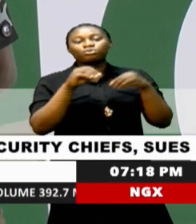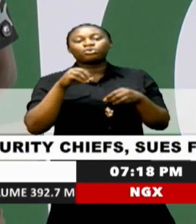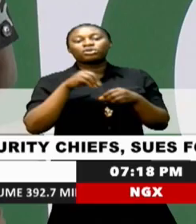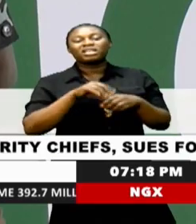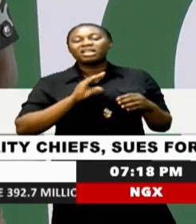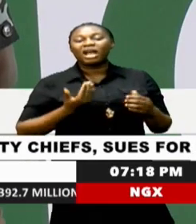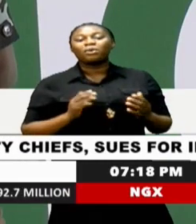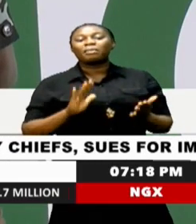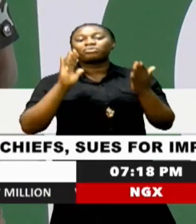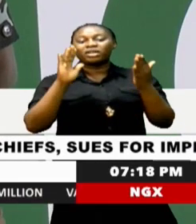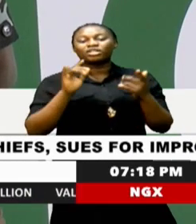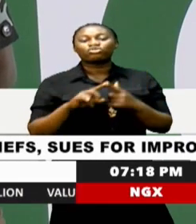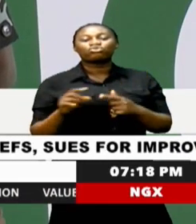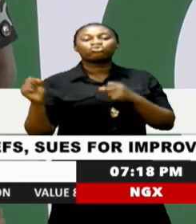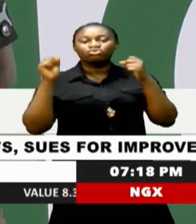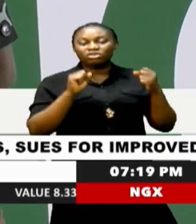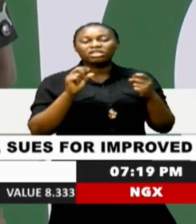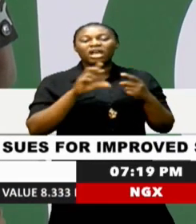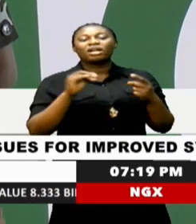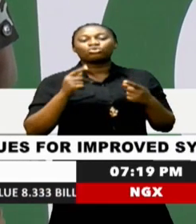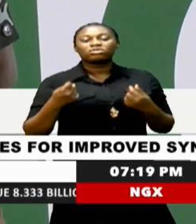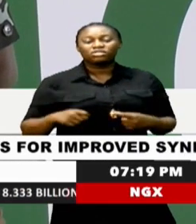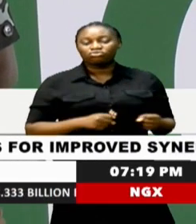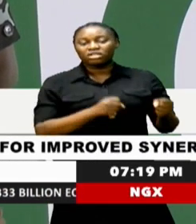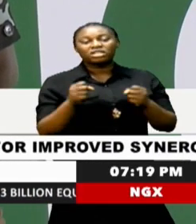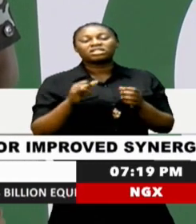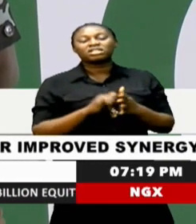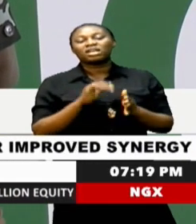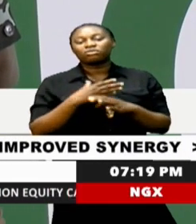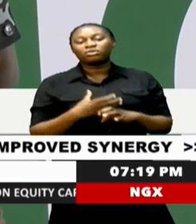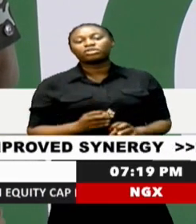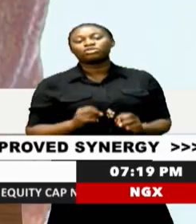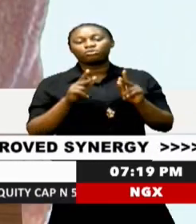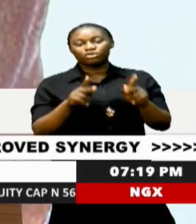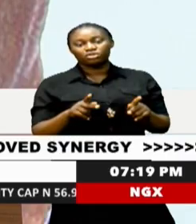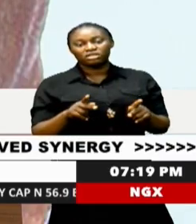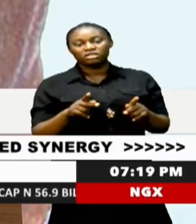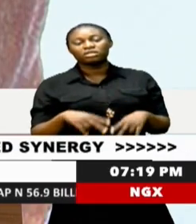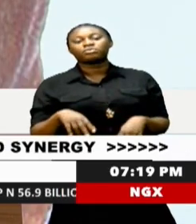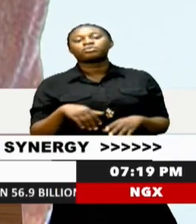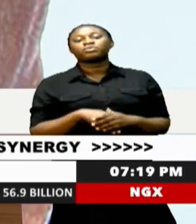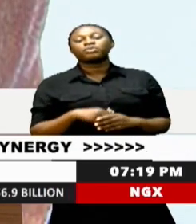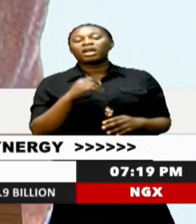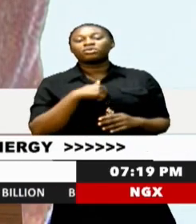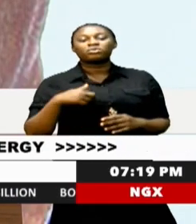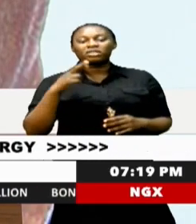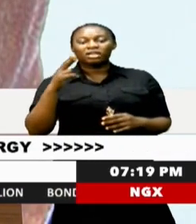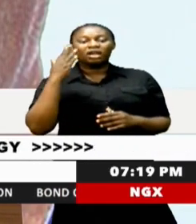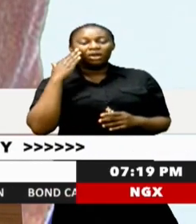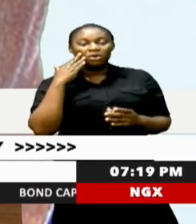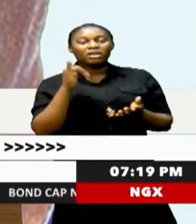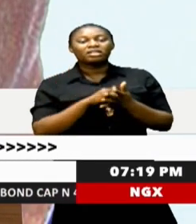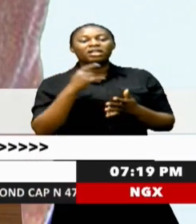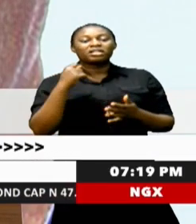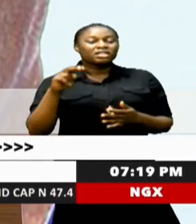through strategies that create opportunities for our tech-savvy nation. We're probably also aware that the Nigerian